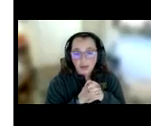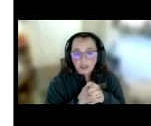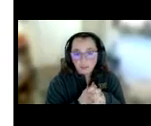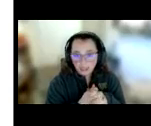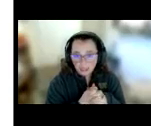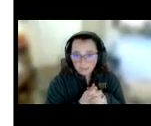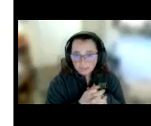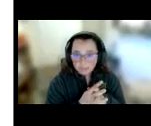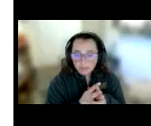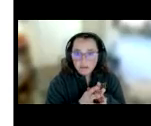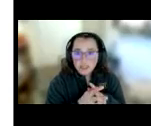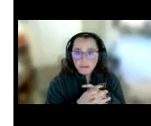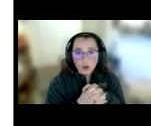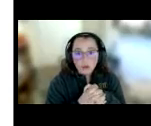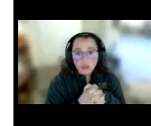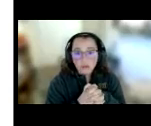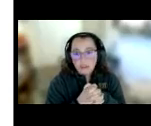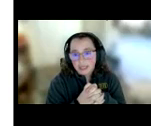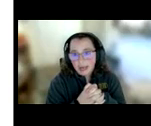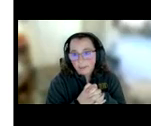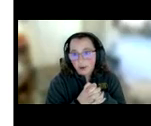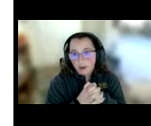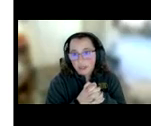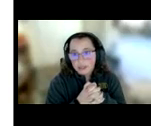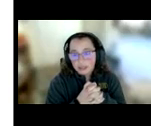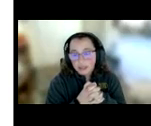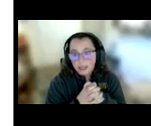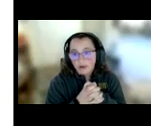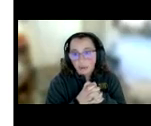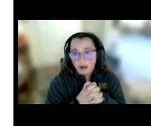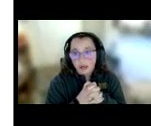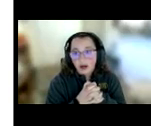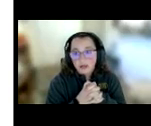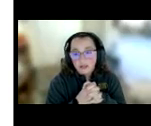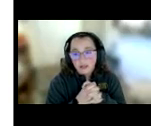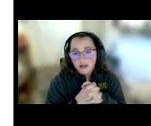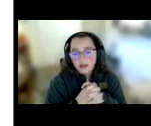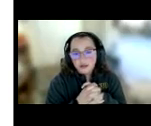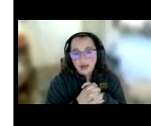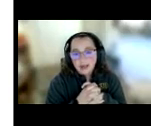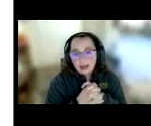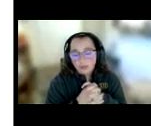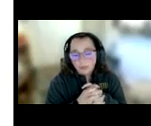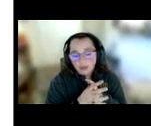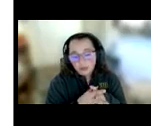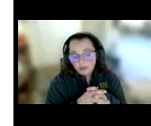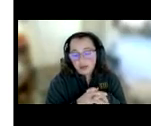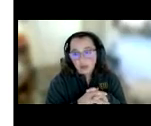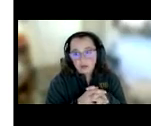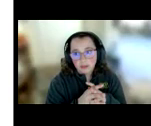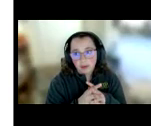by OHP. This bill also puts a cap on insulin out-of-pocket costs. So that cap would